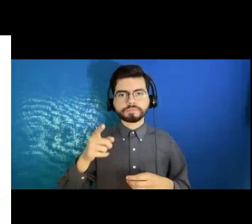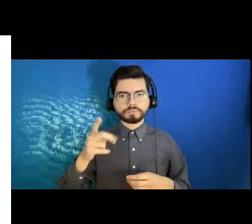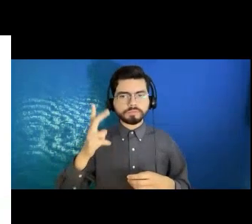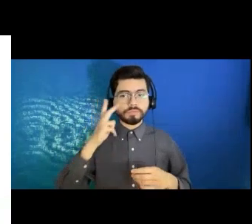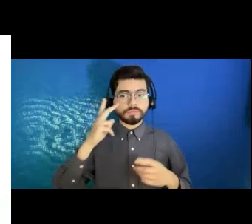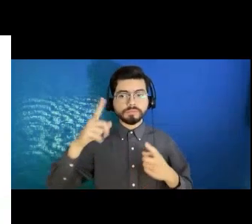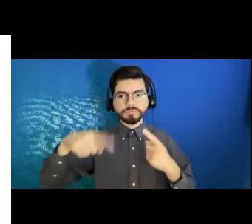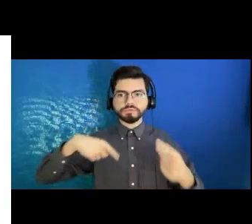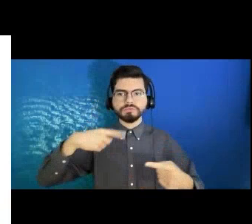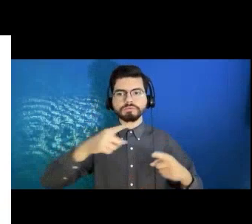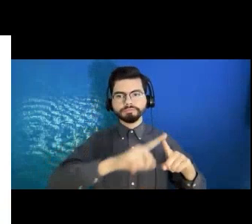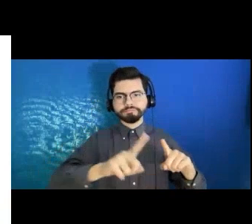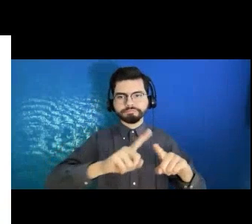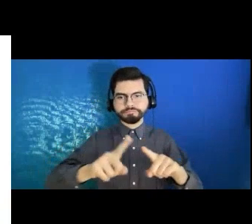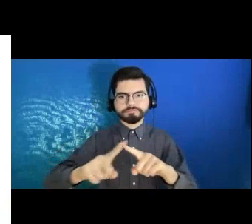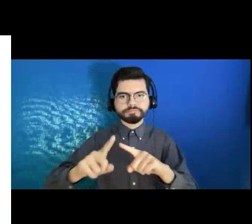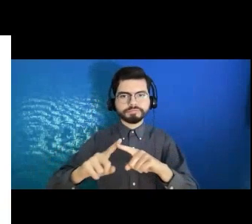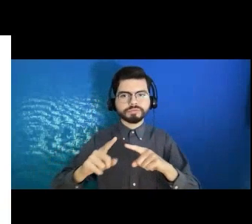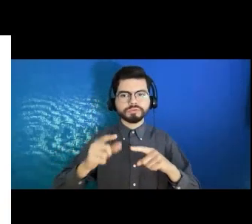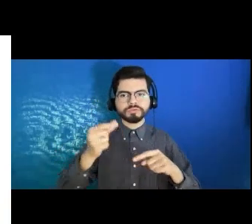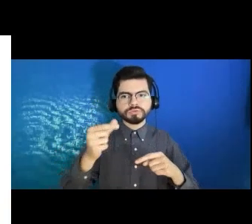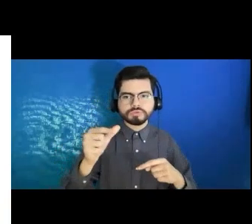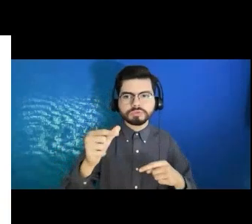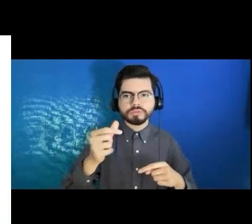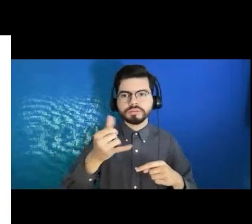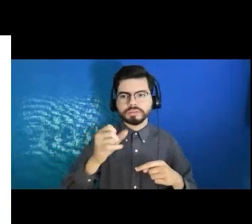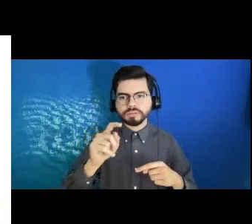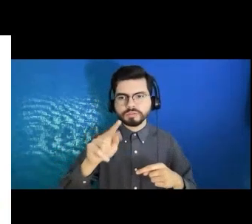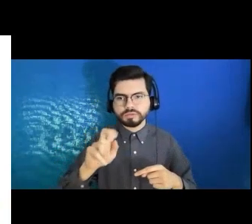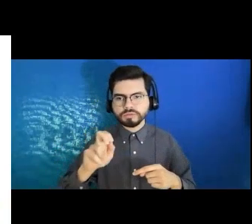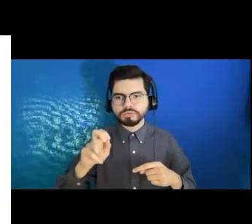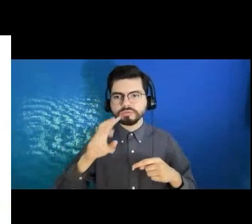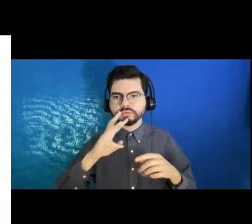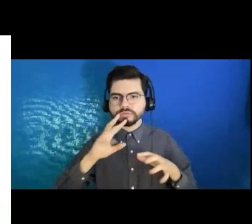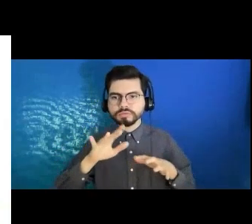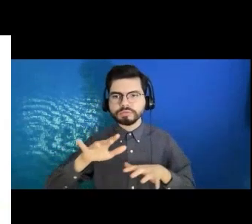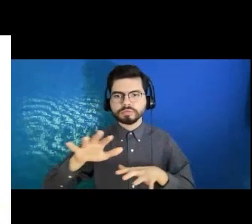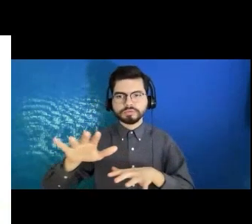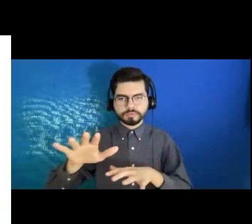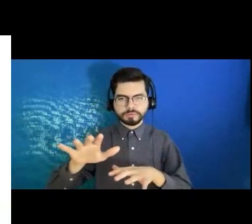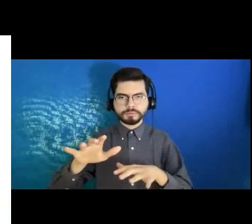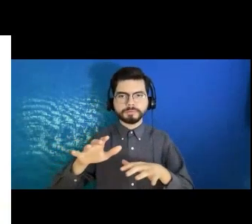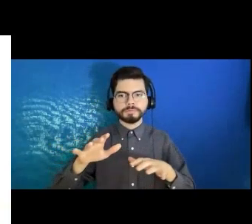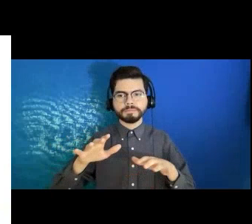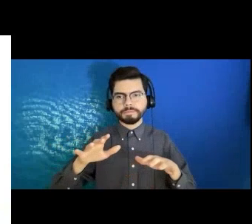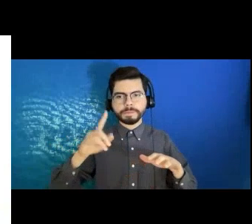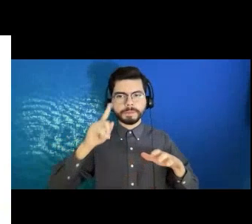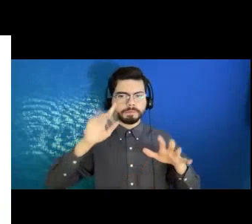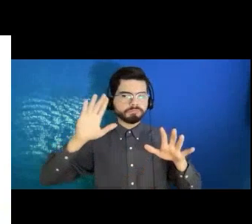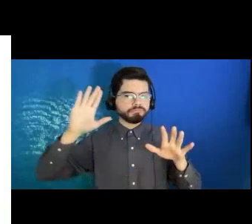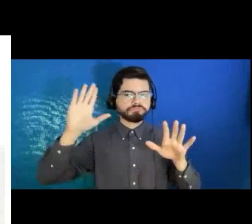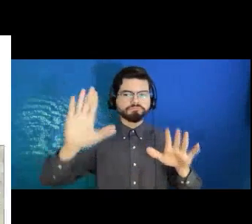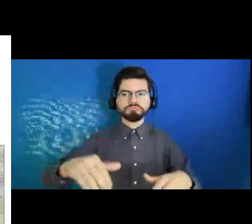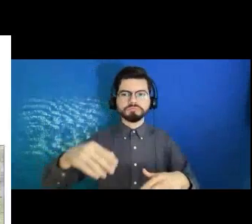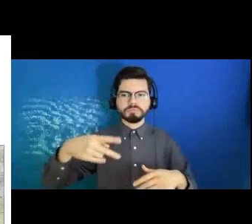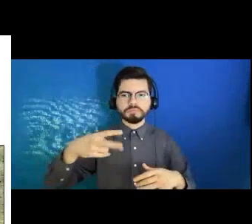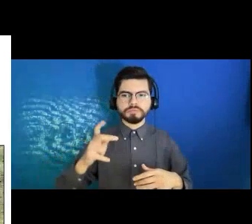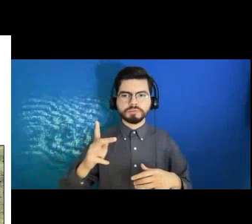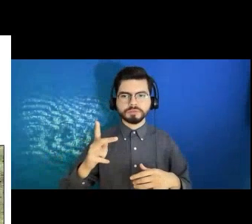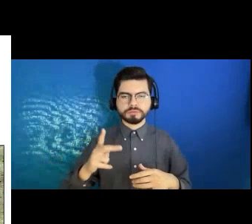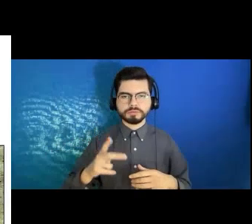around the green Yellowstone River and throughout the park. But not only do